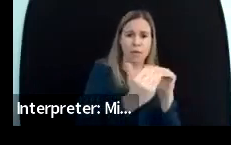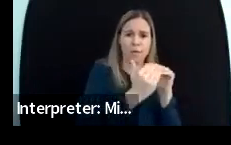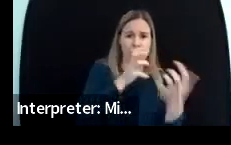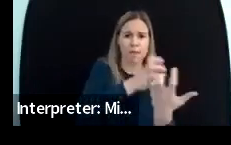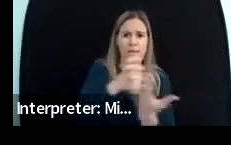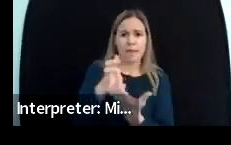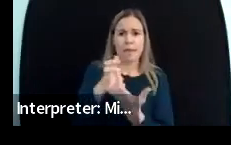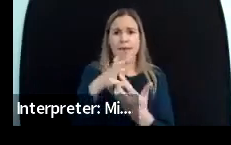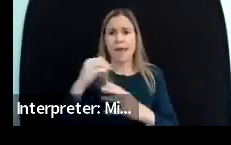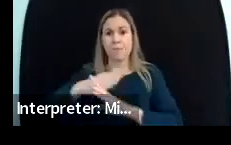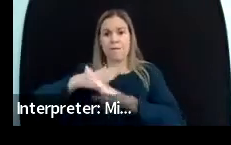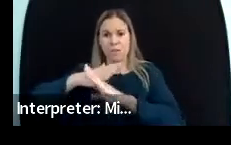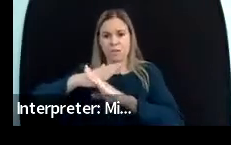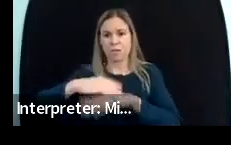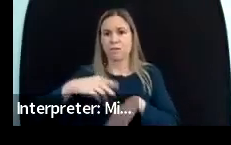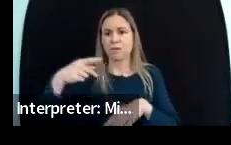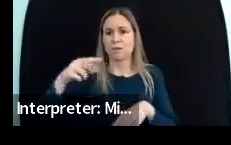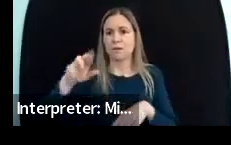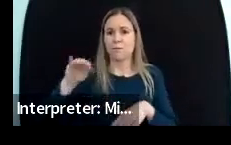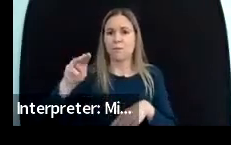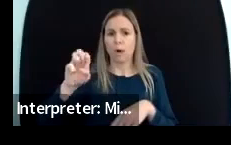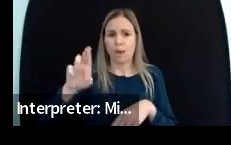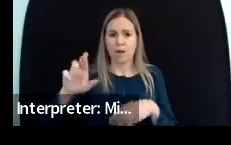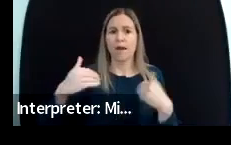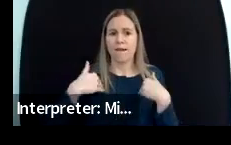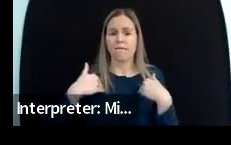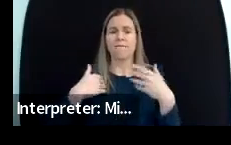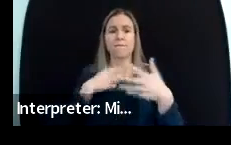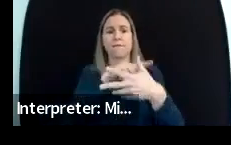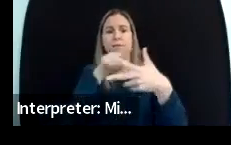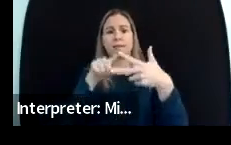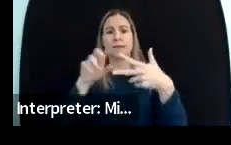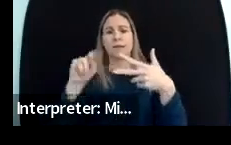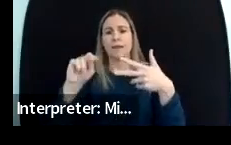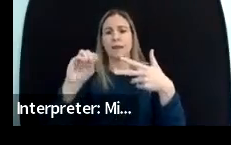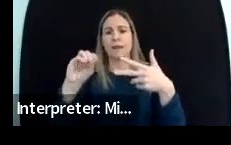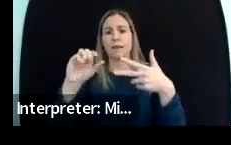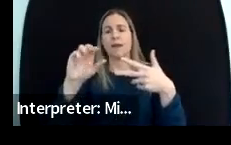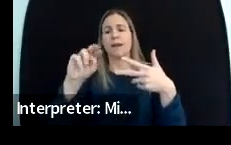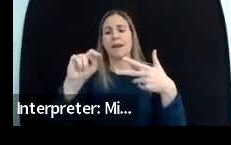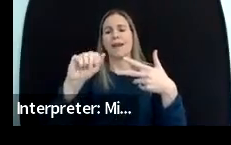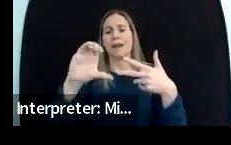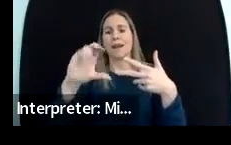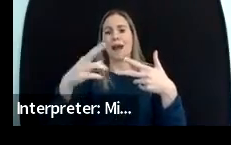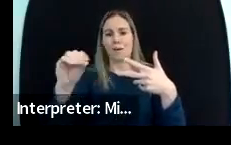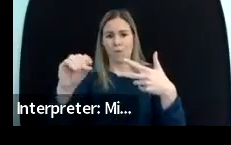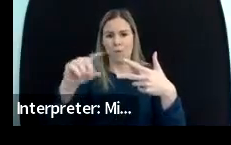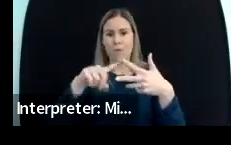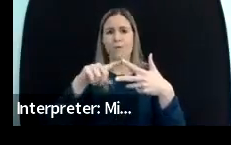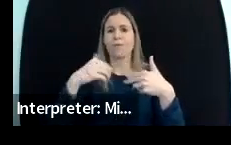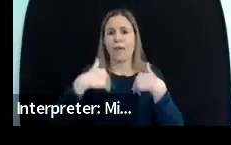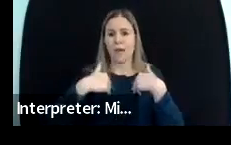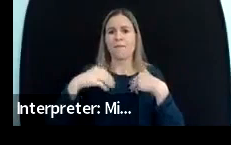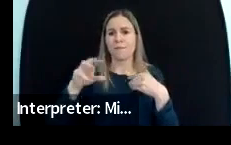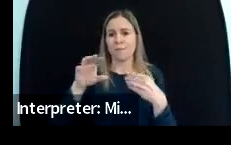excellent. NACHO, which is the National Association of City and County Health Officials, has a web course on the